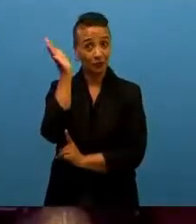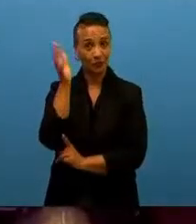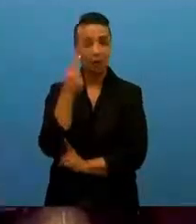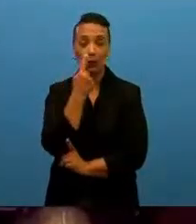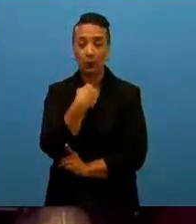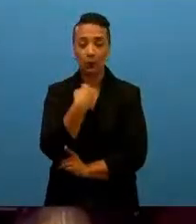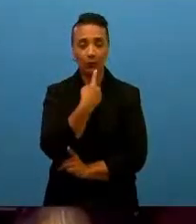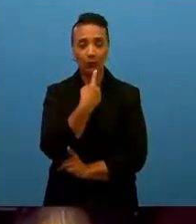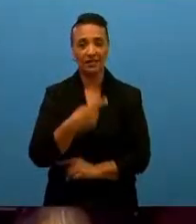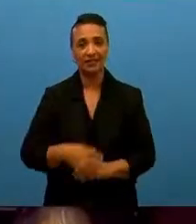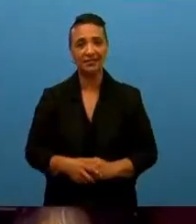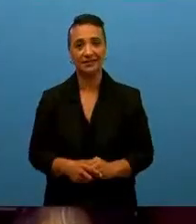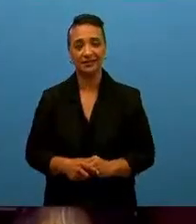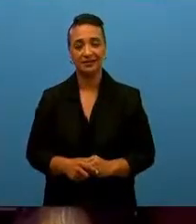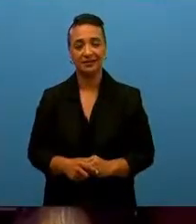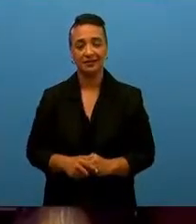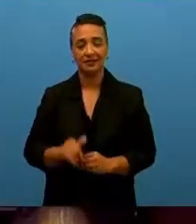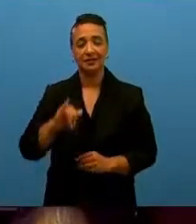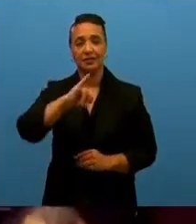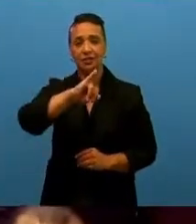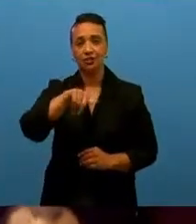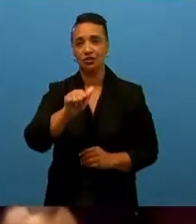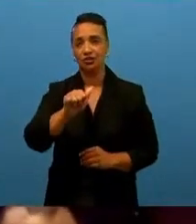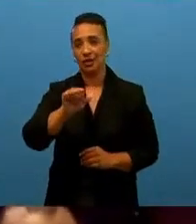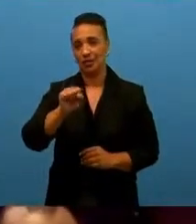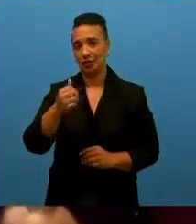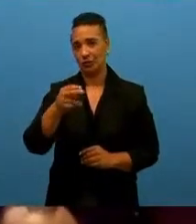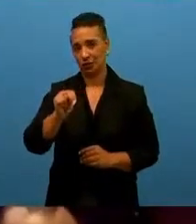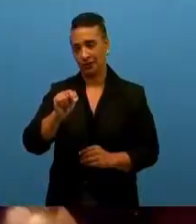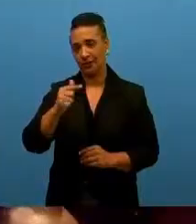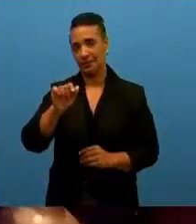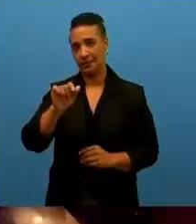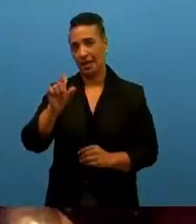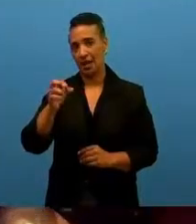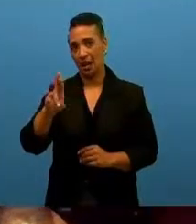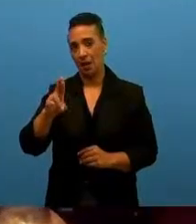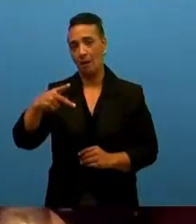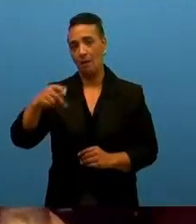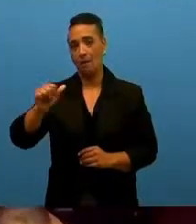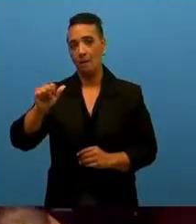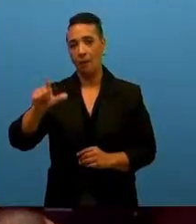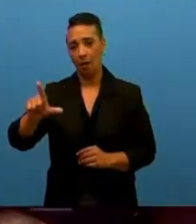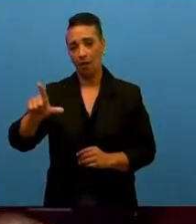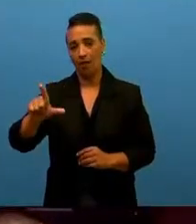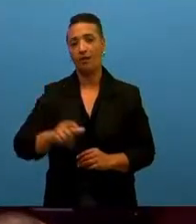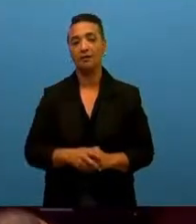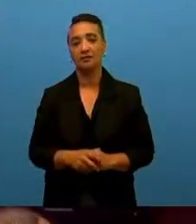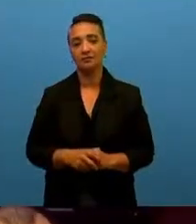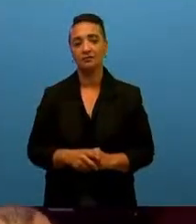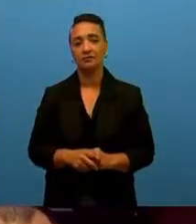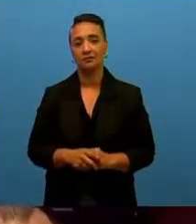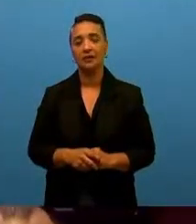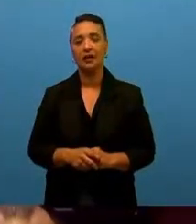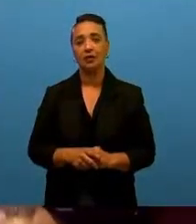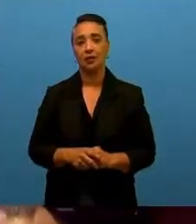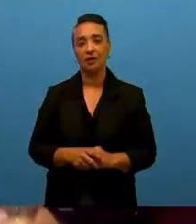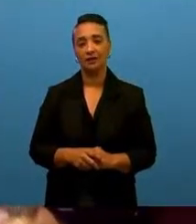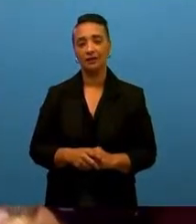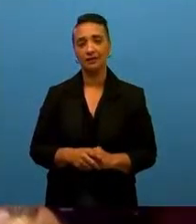list is Mr. Jason Taylor Paul, Organización de Nación Autochtone de Guyana.